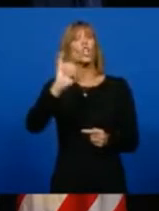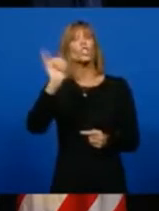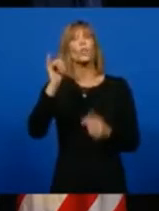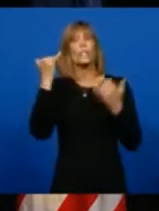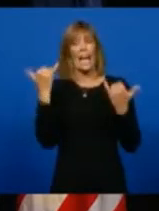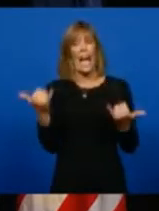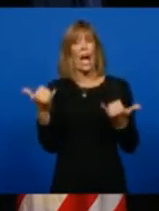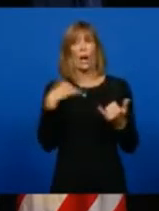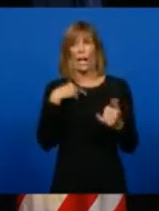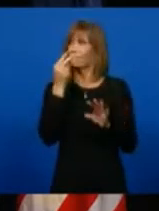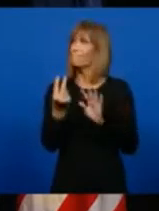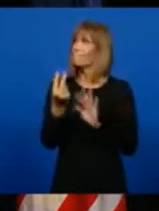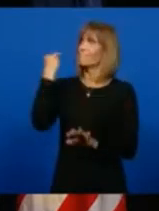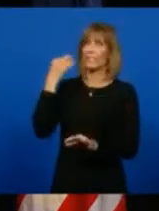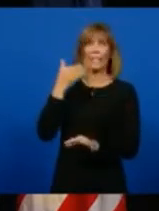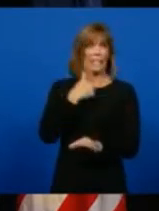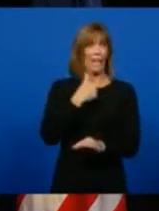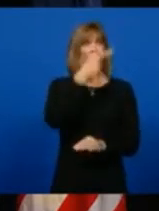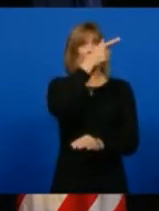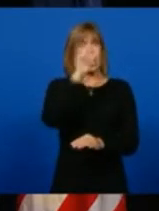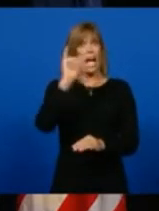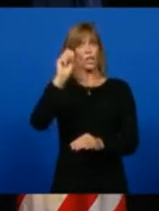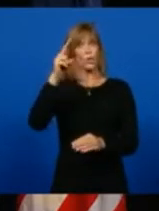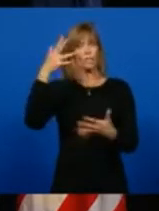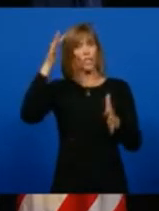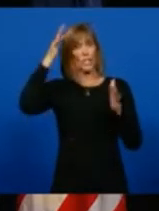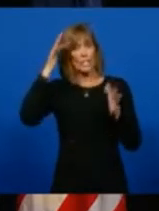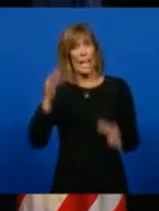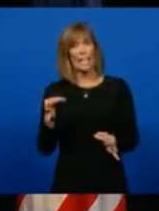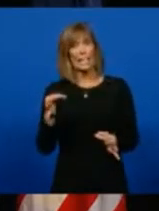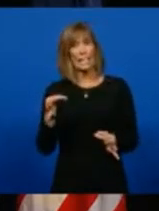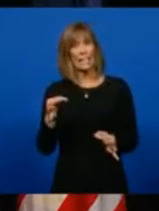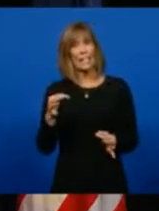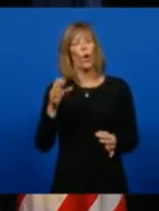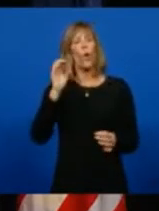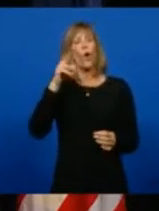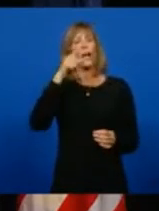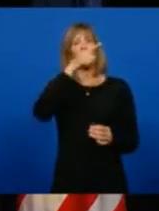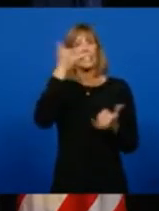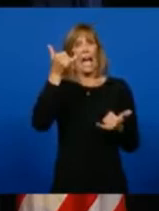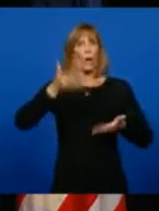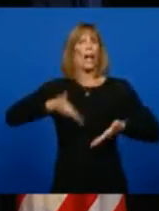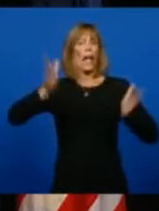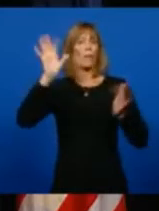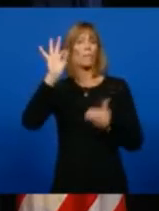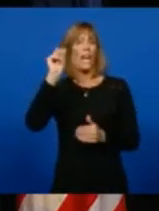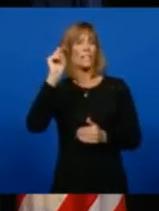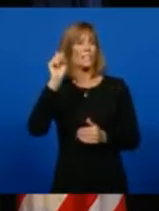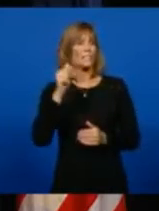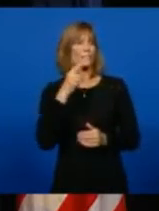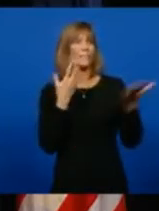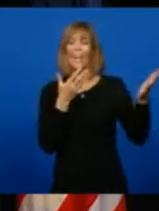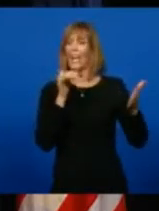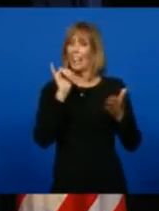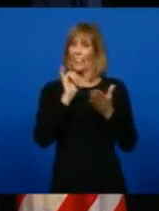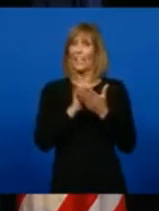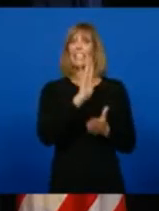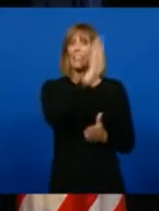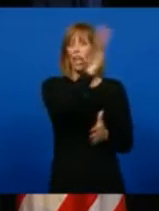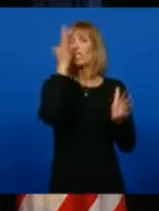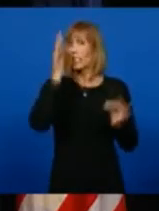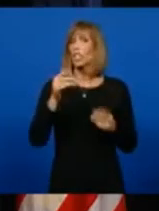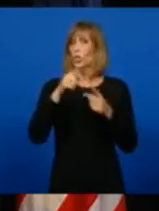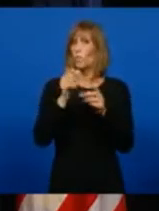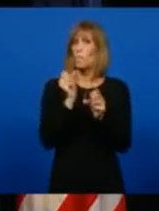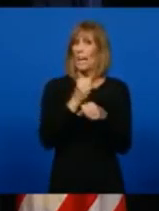in retrospect, have they made a decision, or have they made a mistake rather, by not allowing fans? Well, that's their decision to make, and they did it